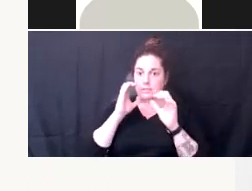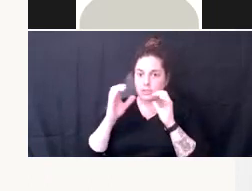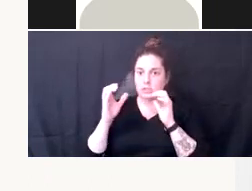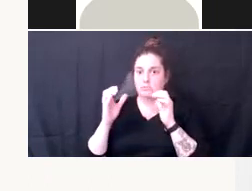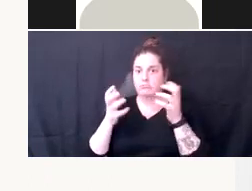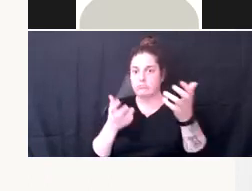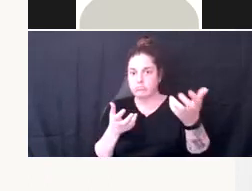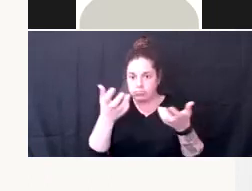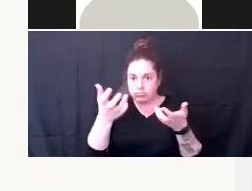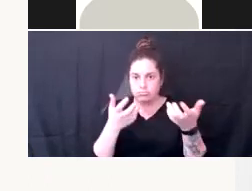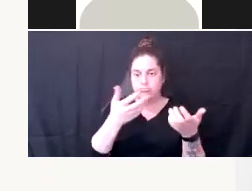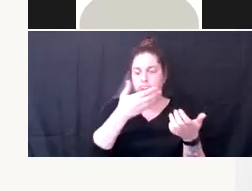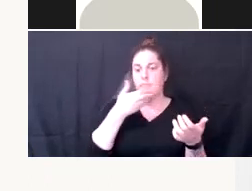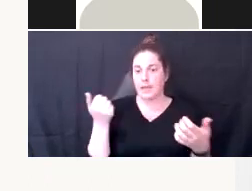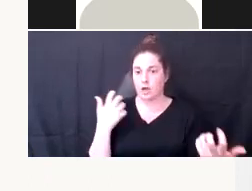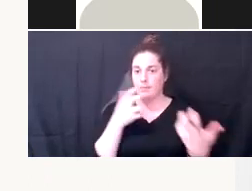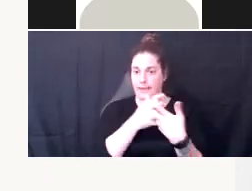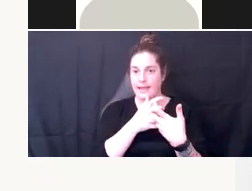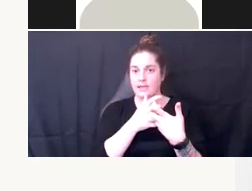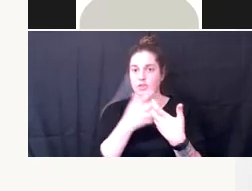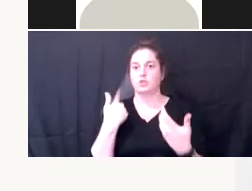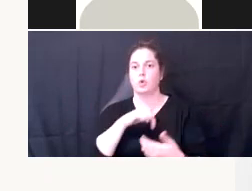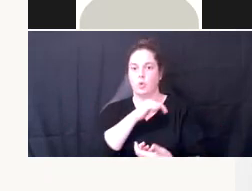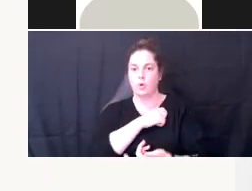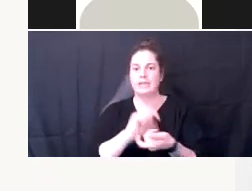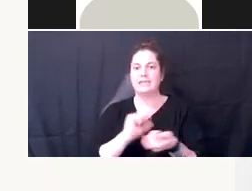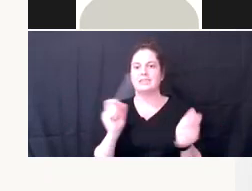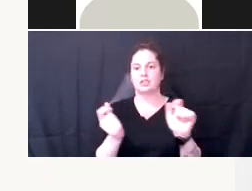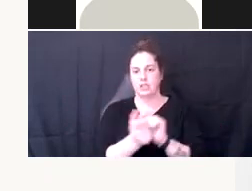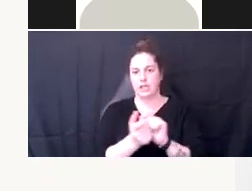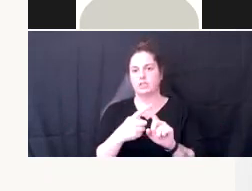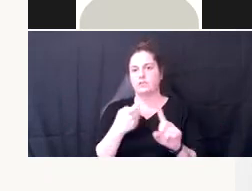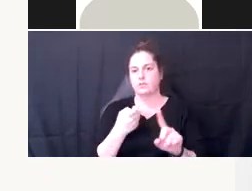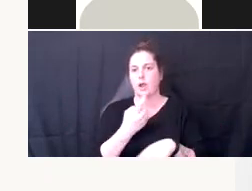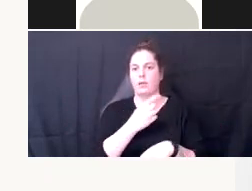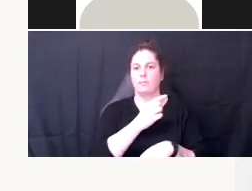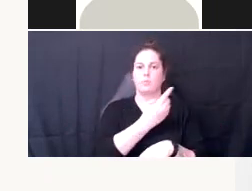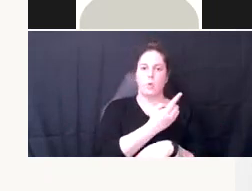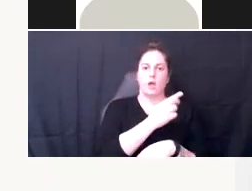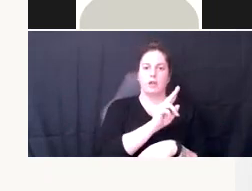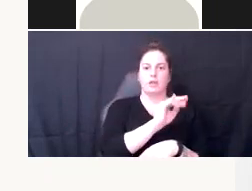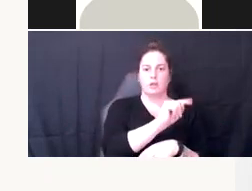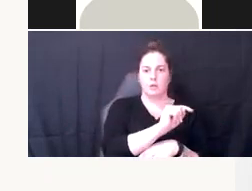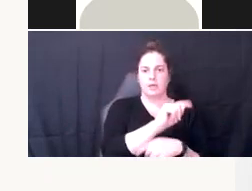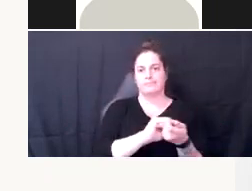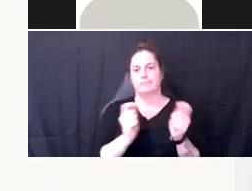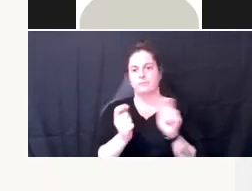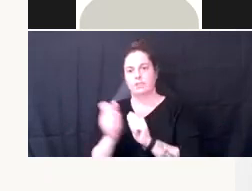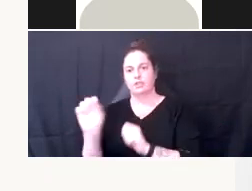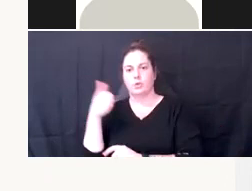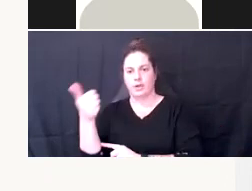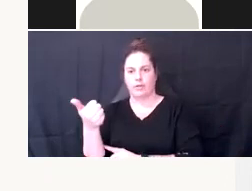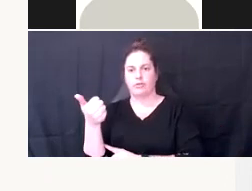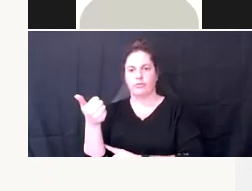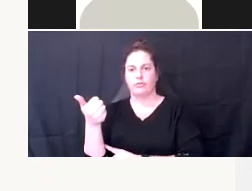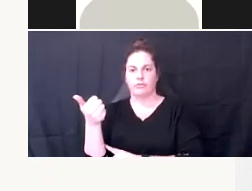have, we convert from one unit system to another, right? And